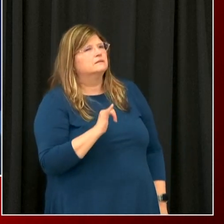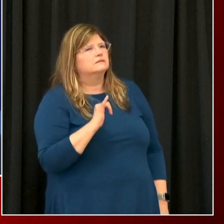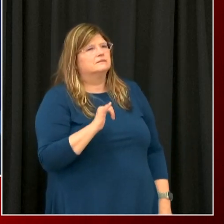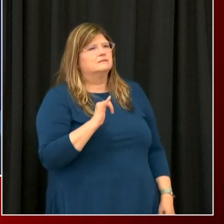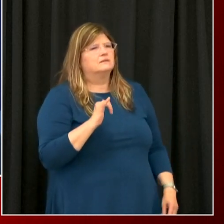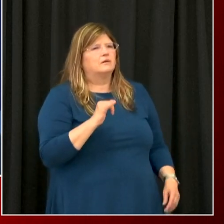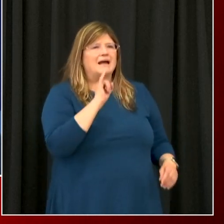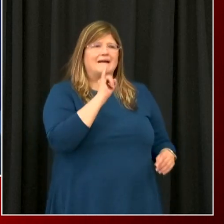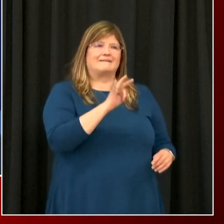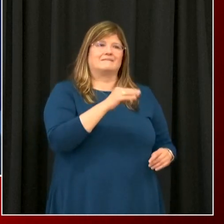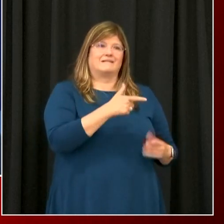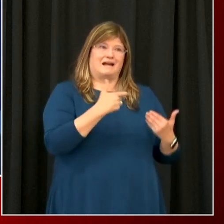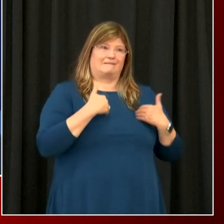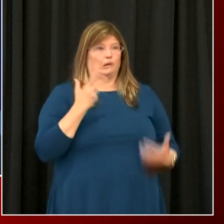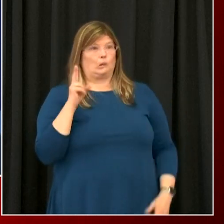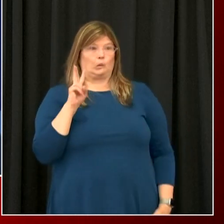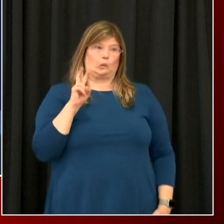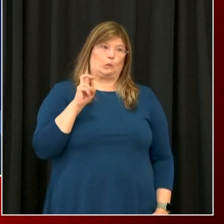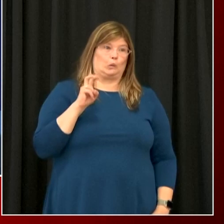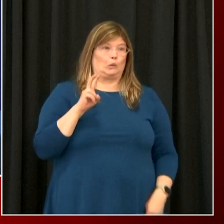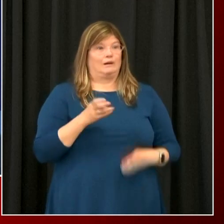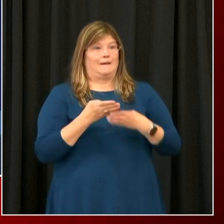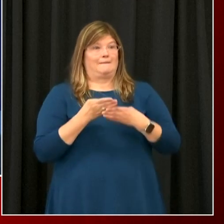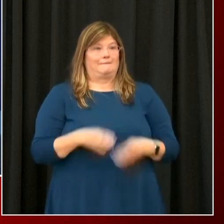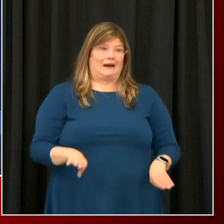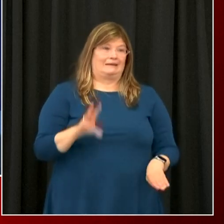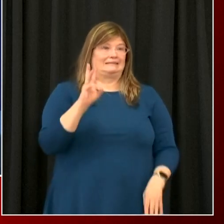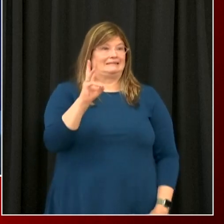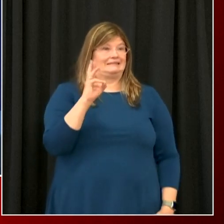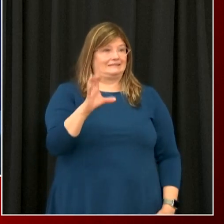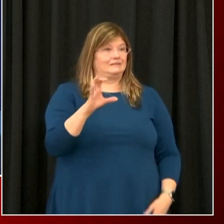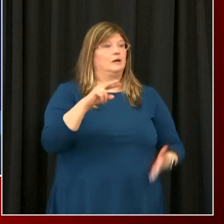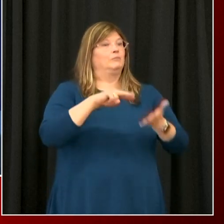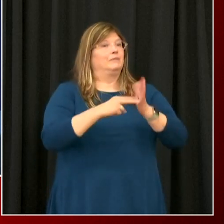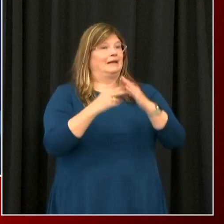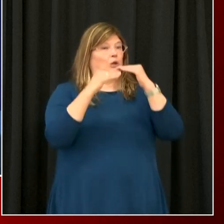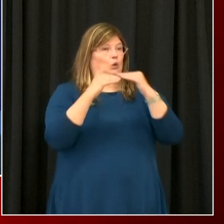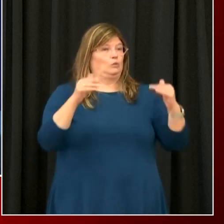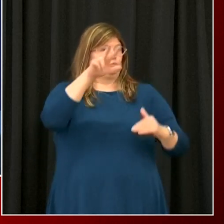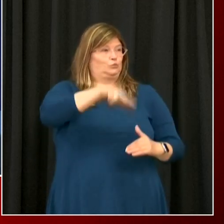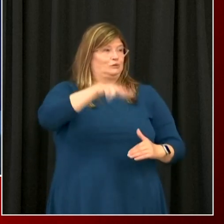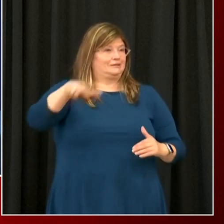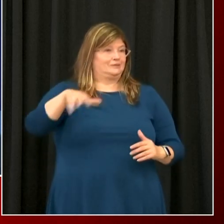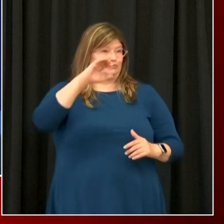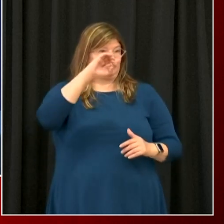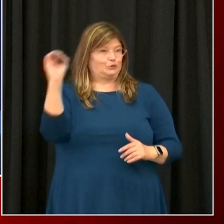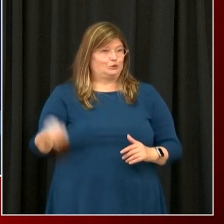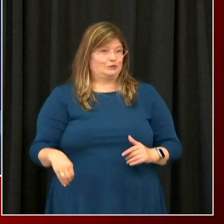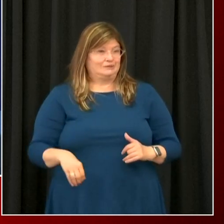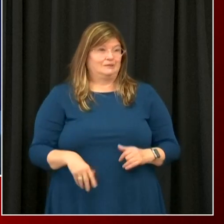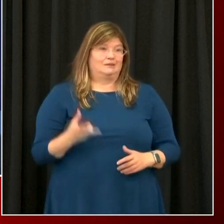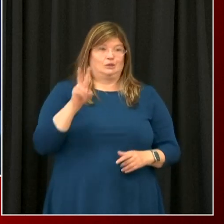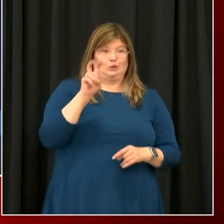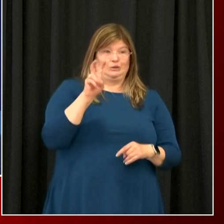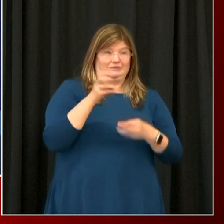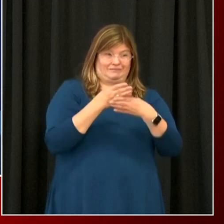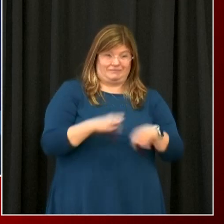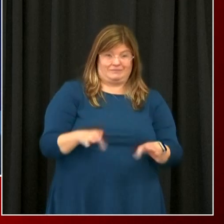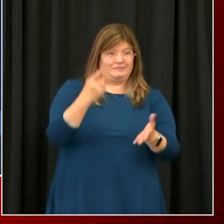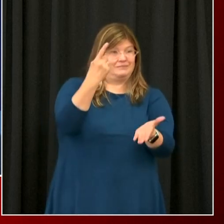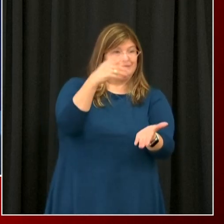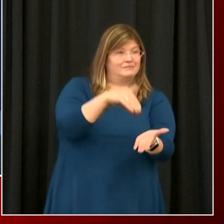600, the percentage is 33. If you divide 200 by 1,000, the percentage is less, right? Right, but presumably